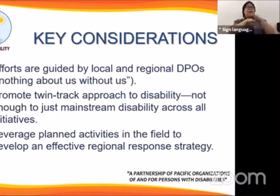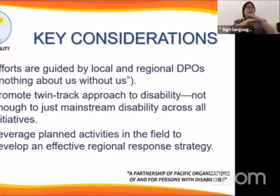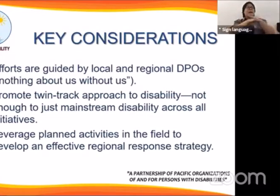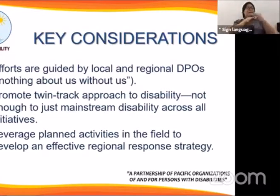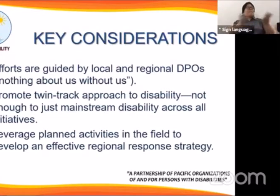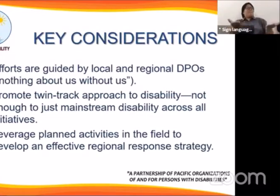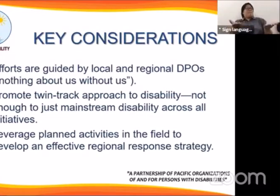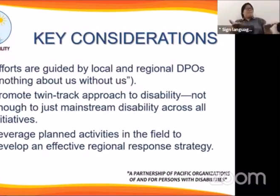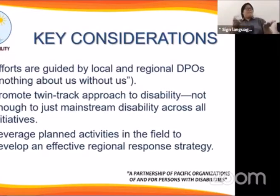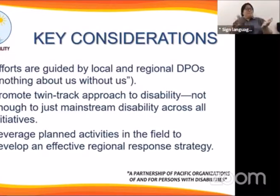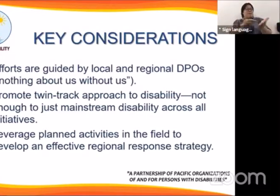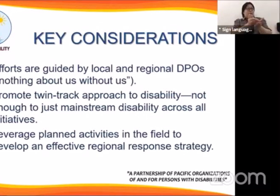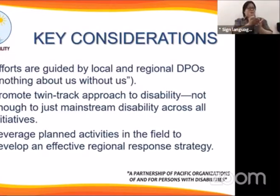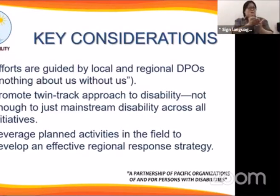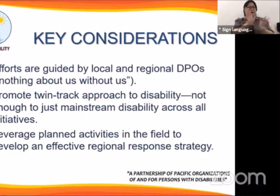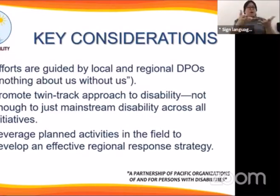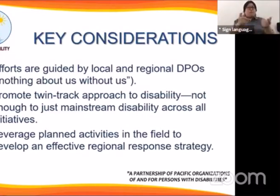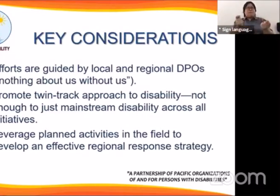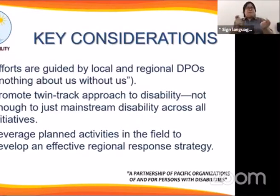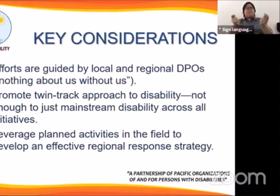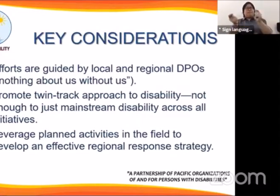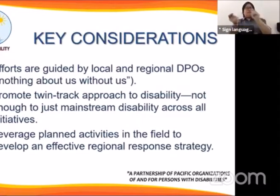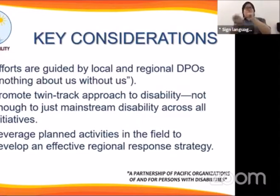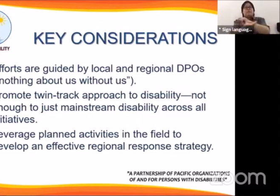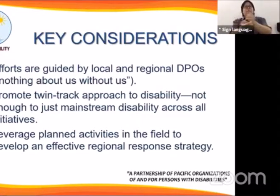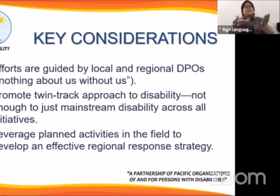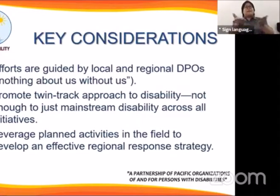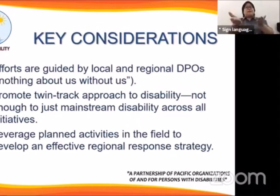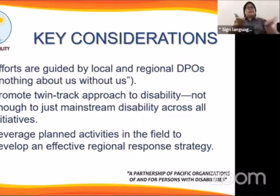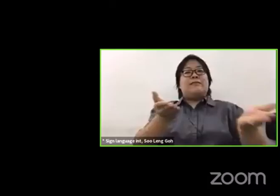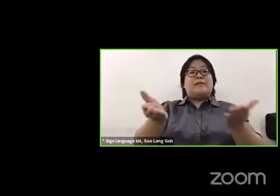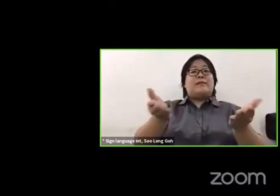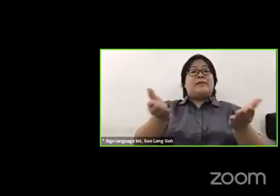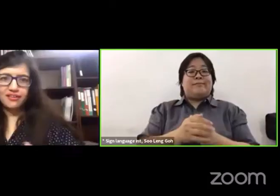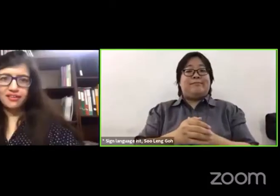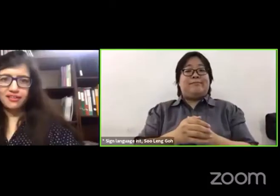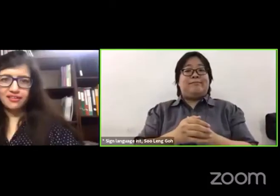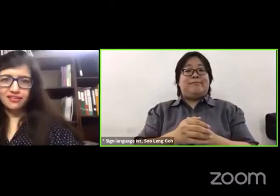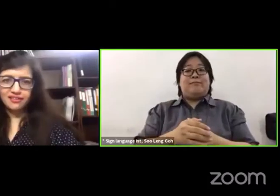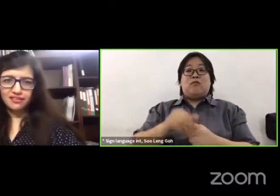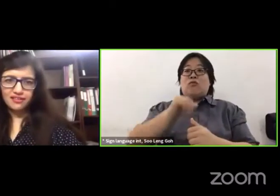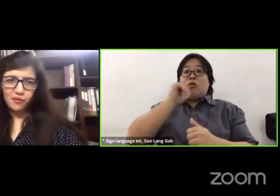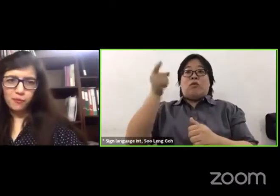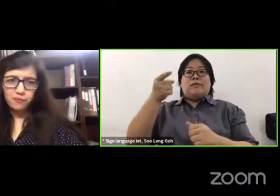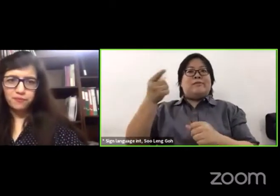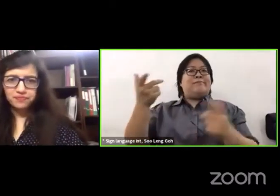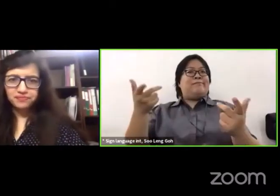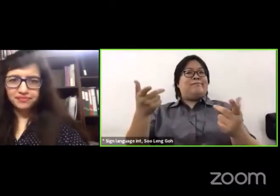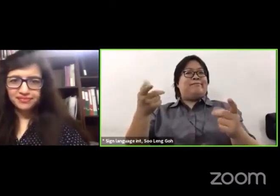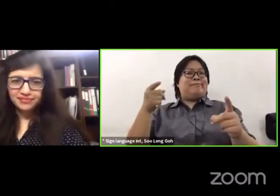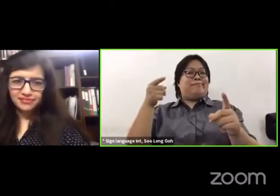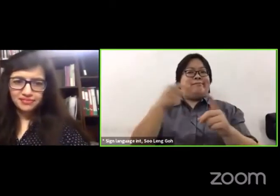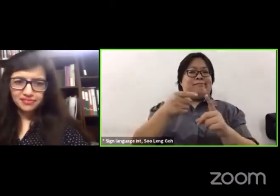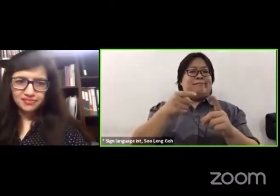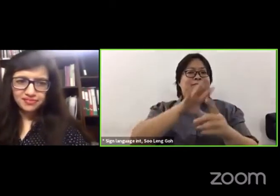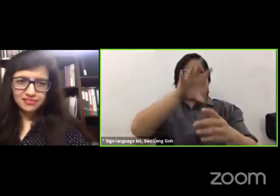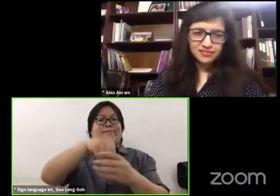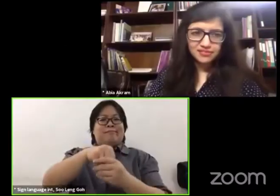we can transform these services so that they are not just tokenistically included, but